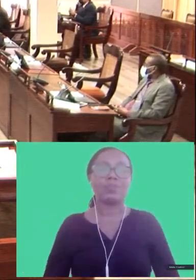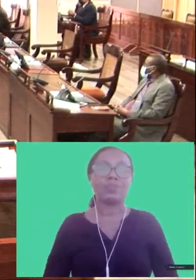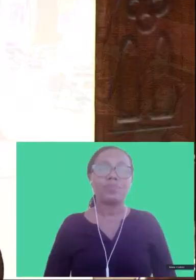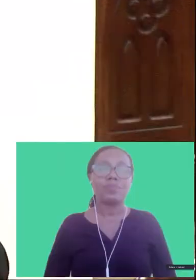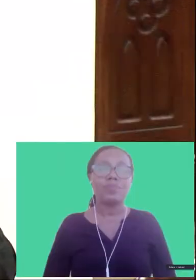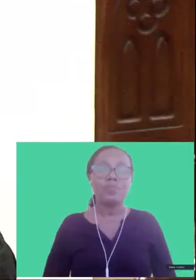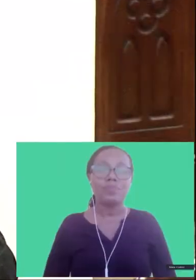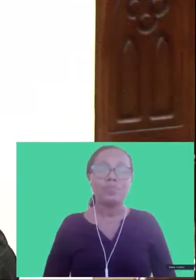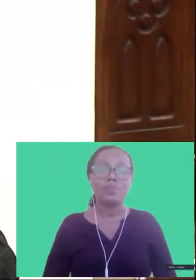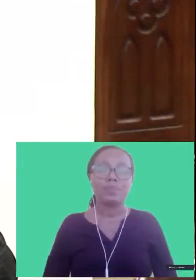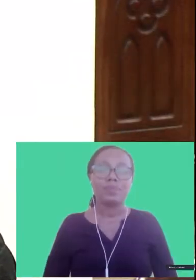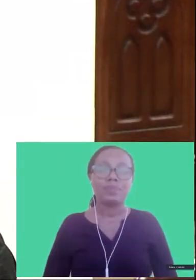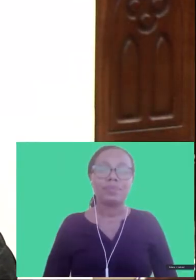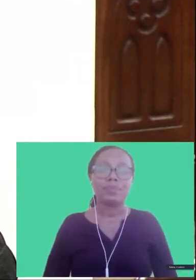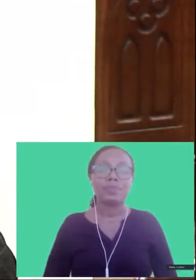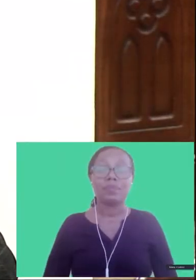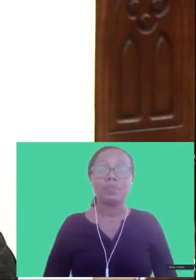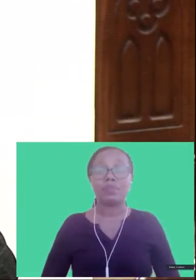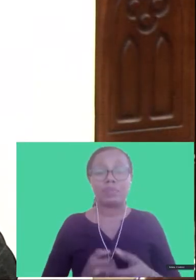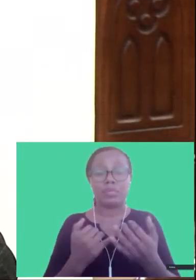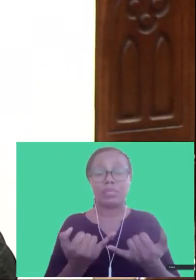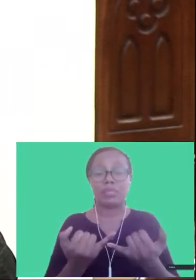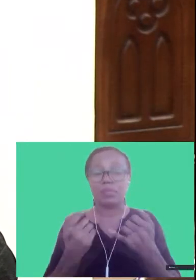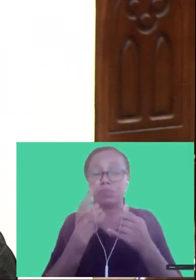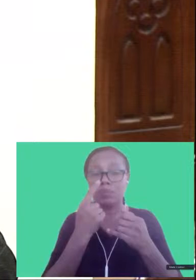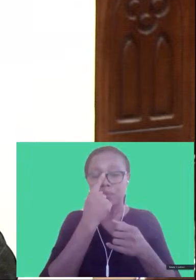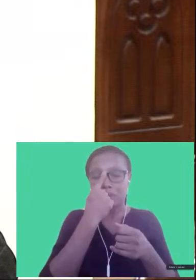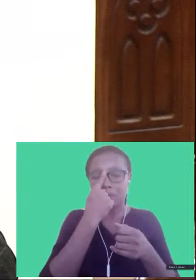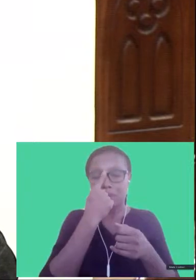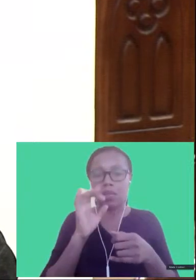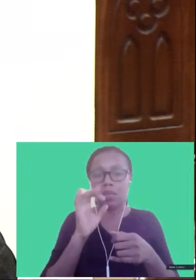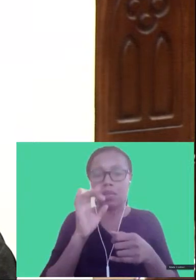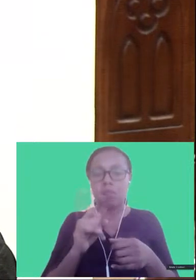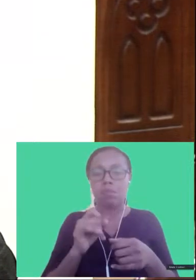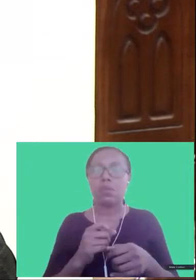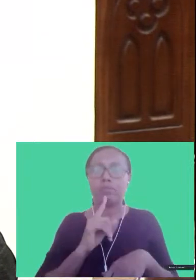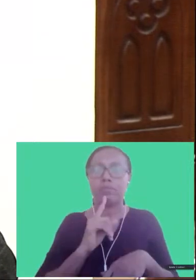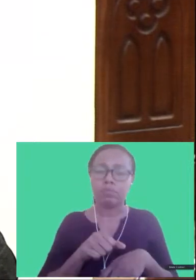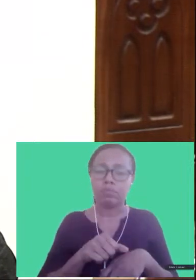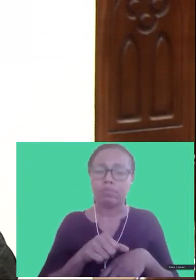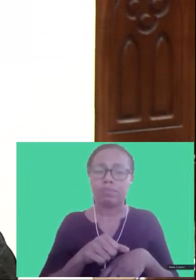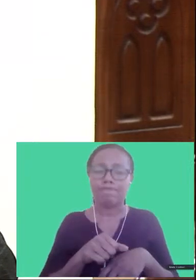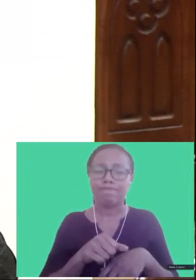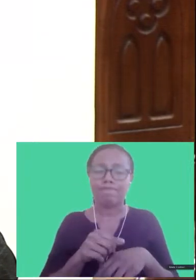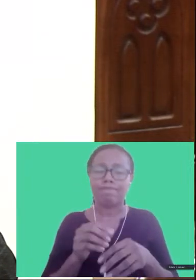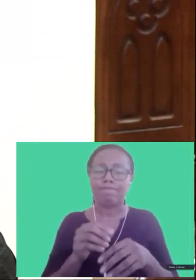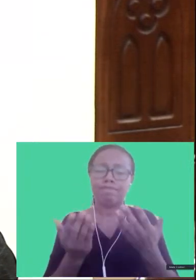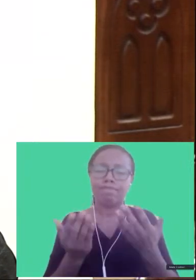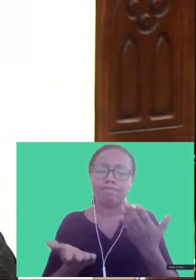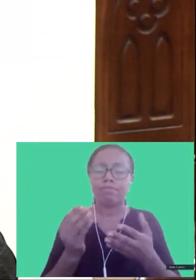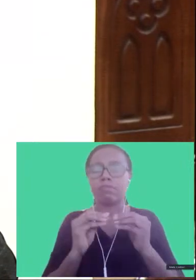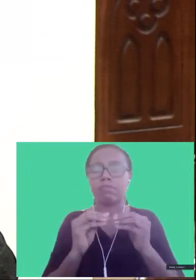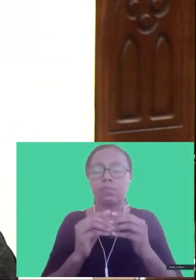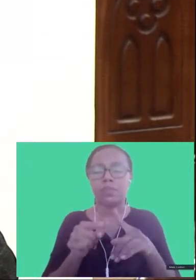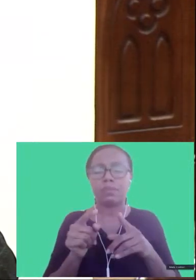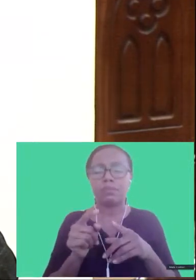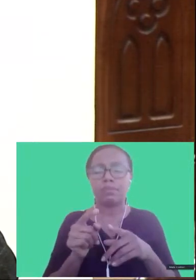There seems to be a view that when a small business person